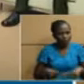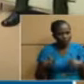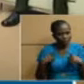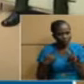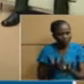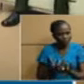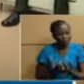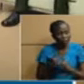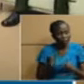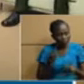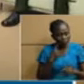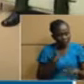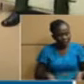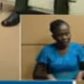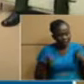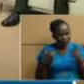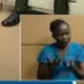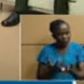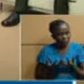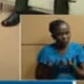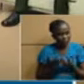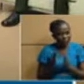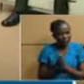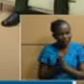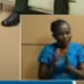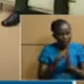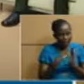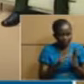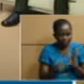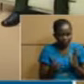but if you look at life expectancy, and the Act said